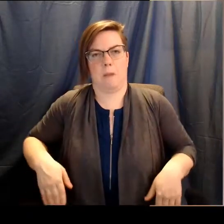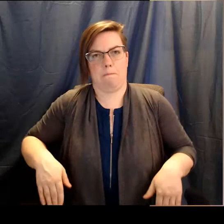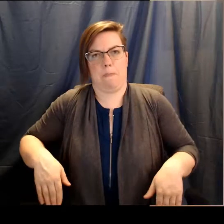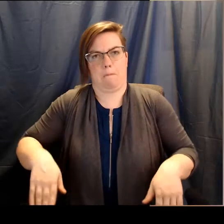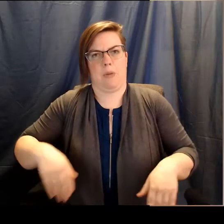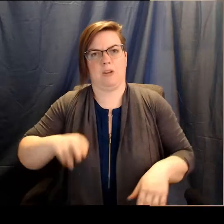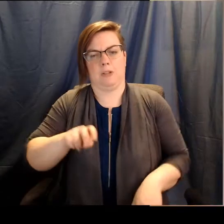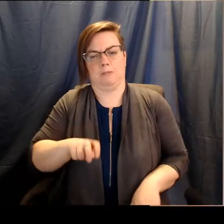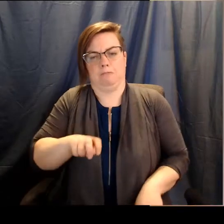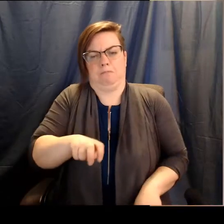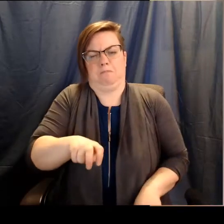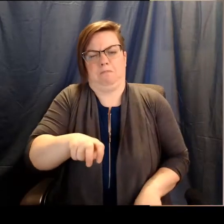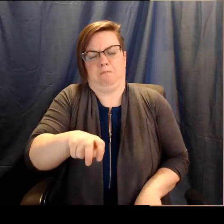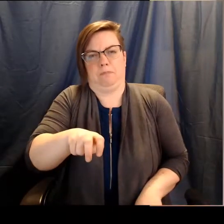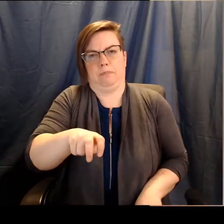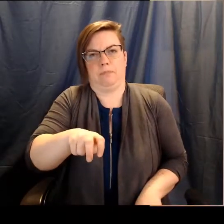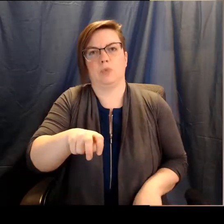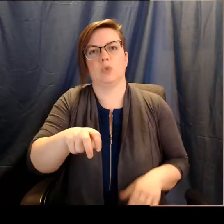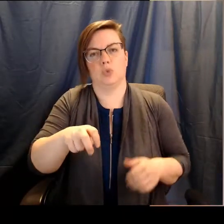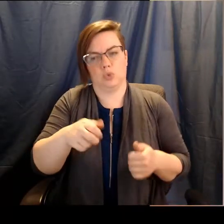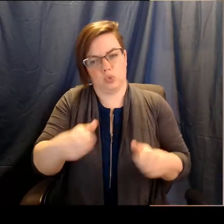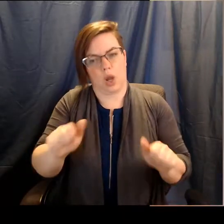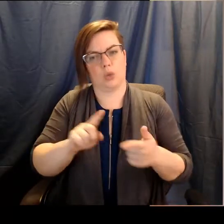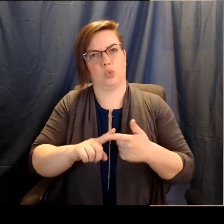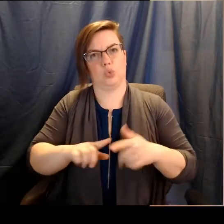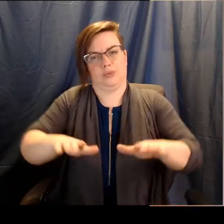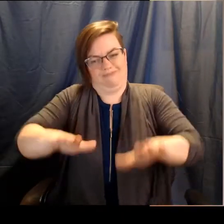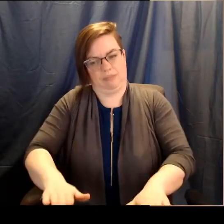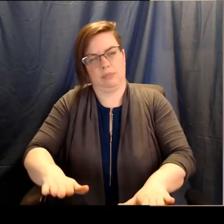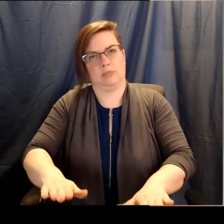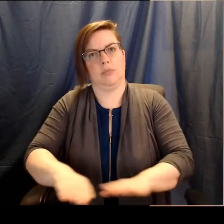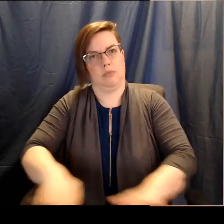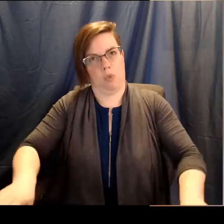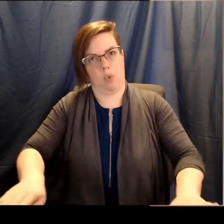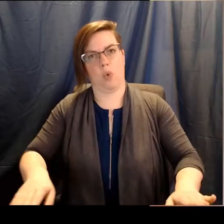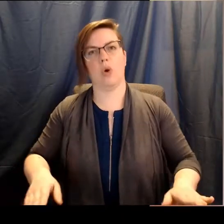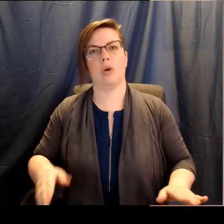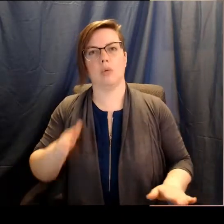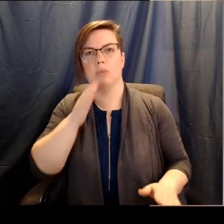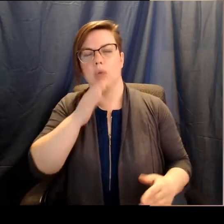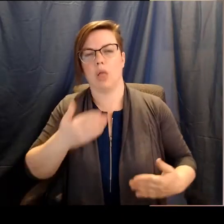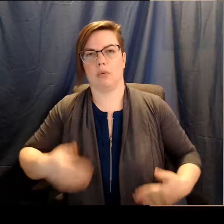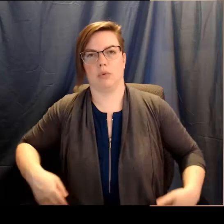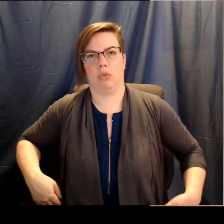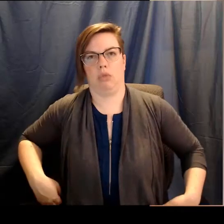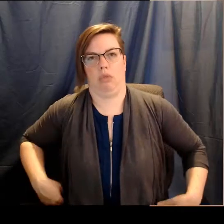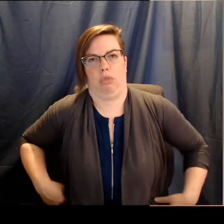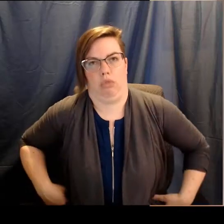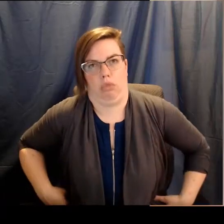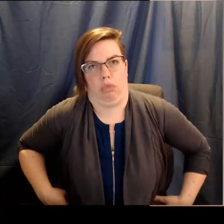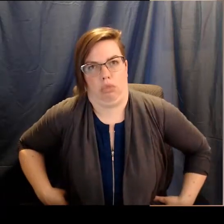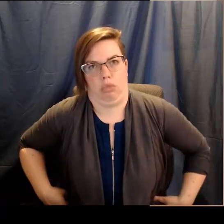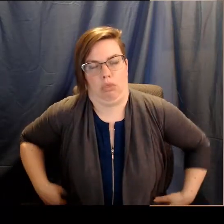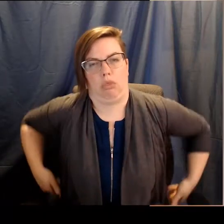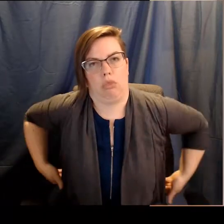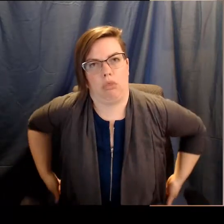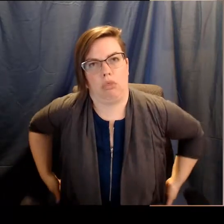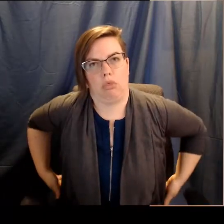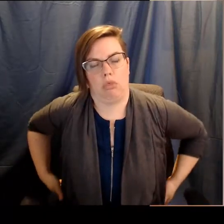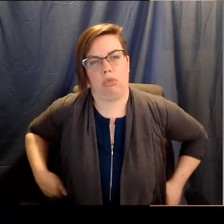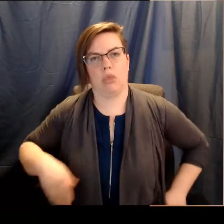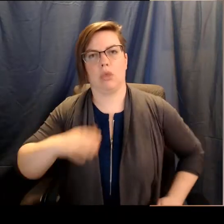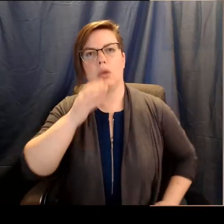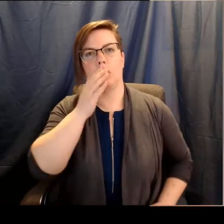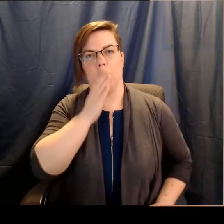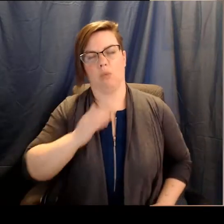lower back is going to curve out, and we know that we want the other curve at the lower back. We want this curve at the lower back, right? And as she starts